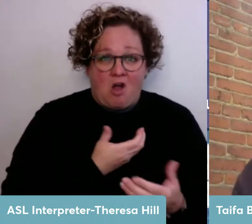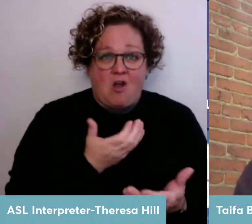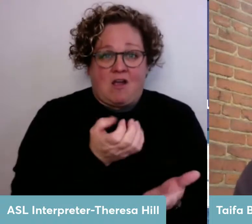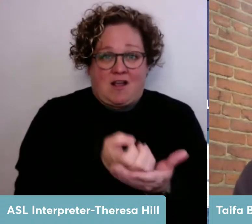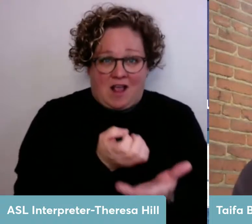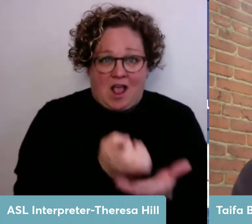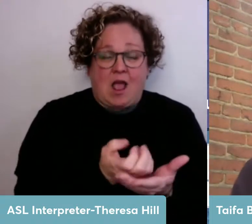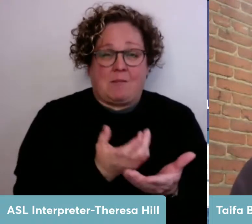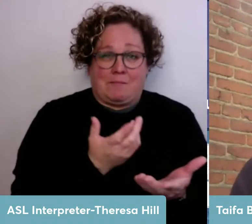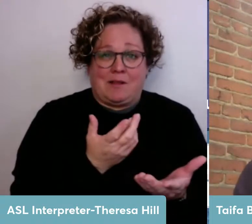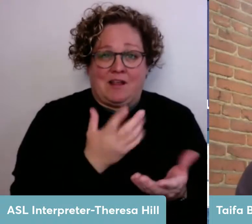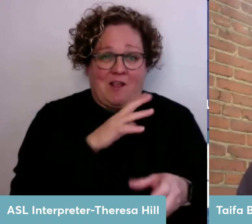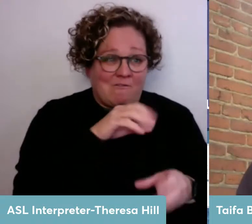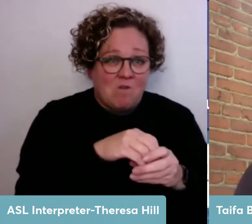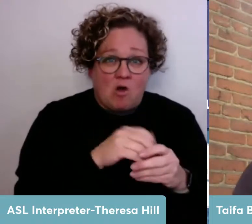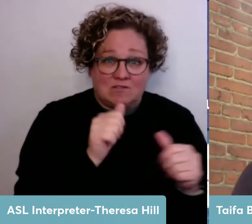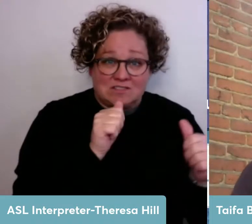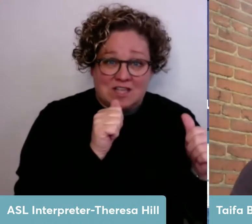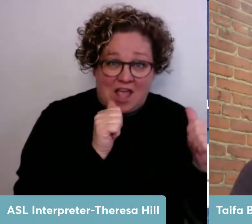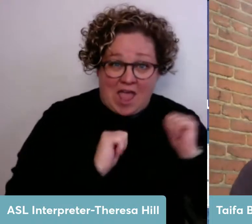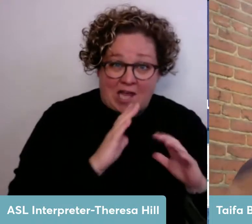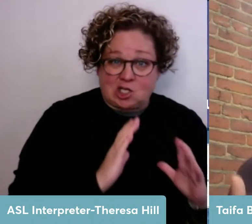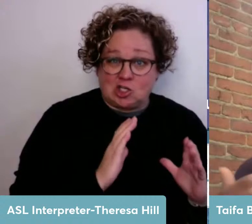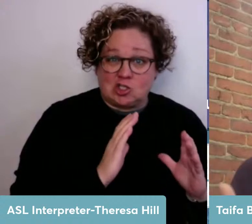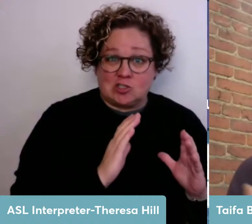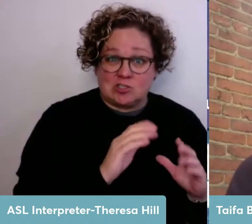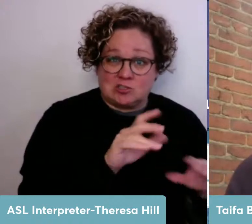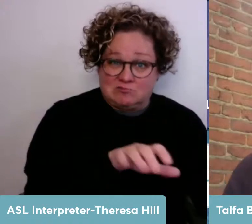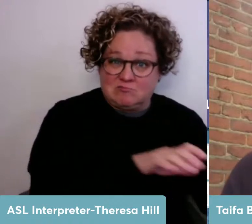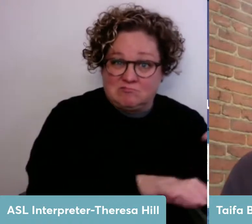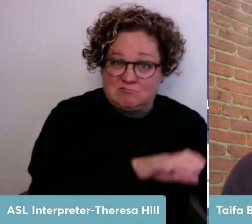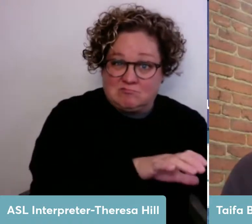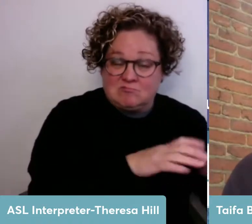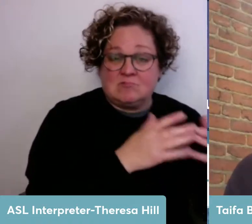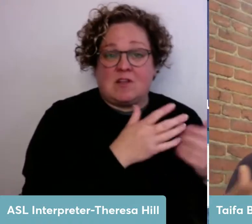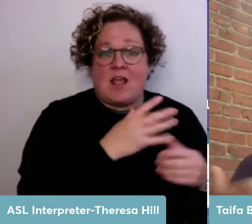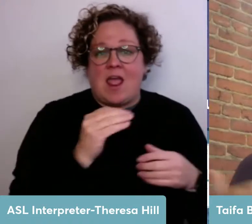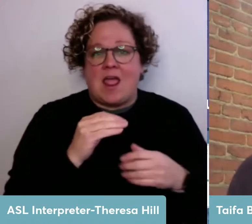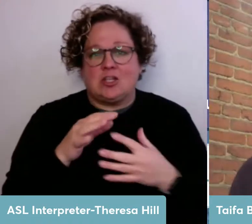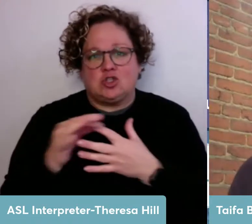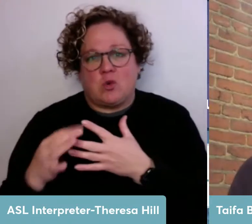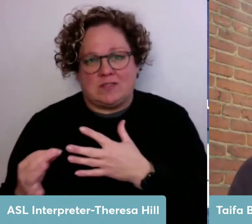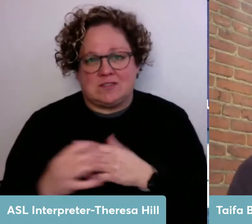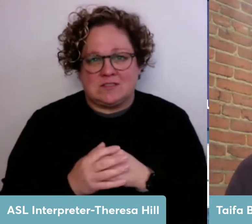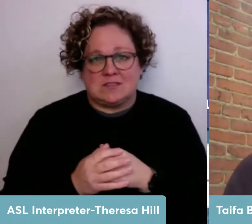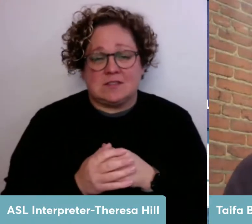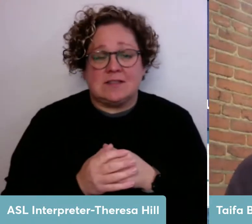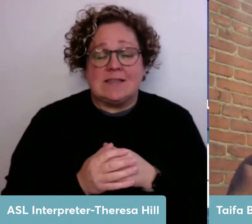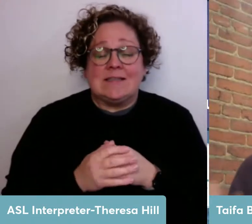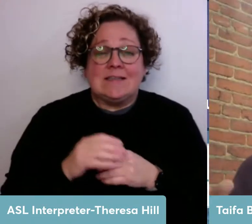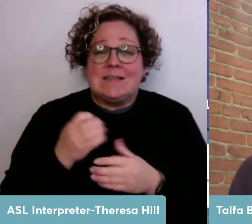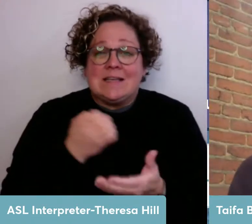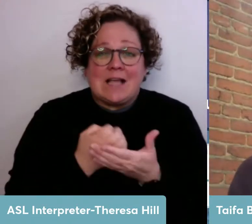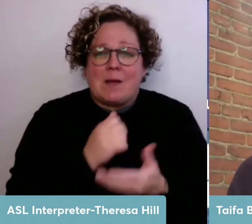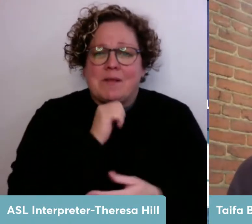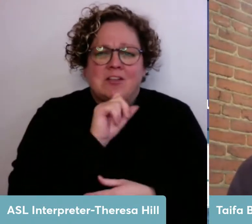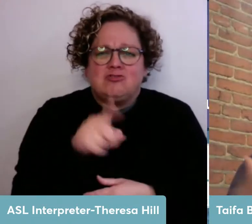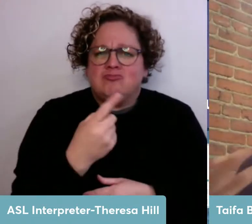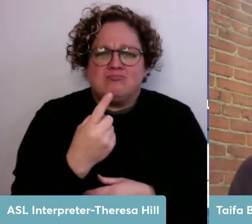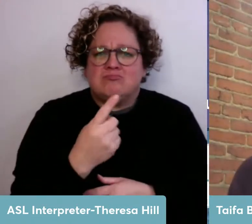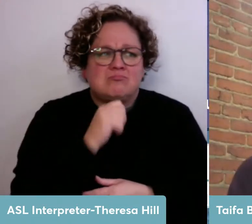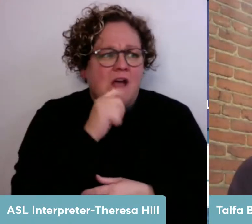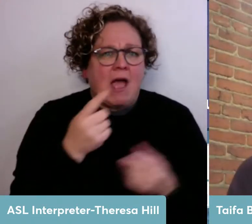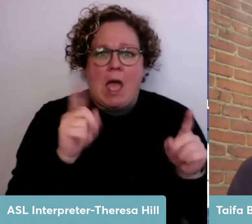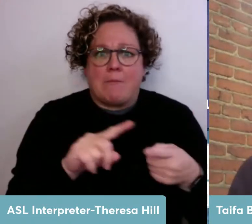of actors and choices. And the economy is not something that happens just to us. It is us.